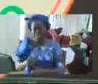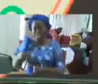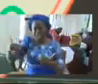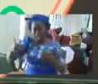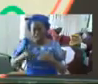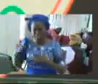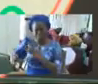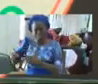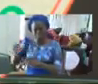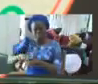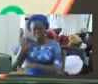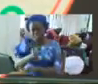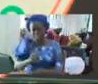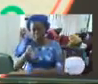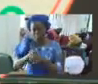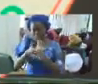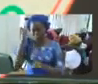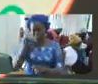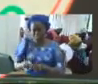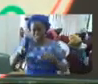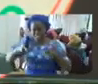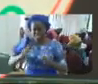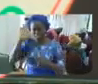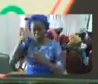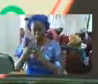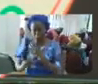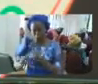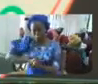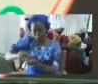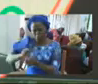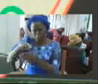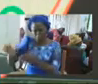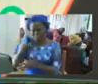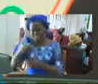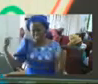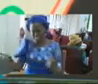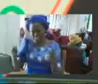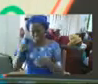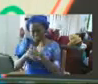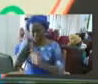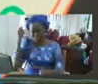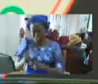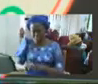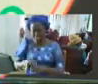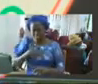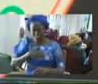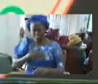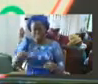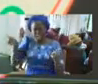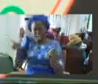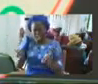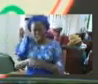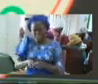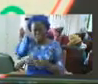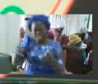on them, Lord. Let your blood wash away their sins. Please, as you are saving their souls today, write their names in the